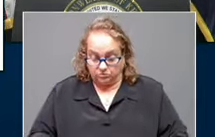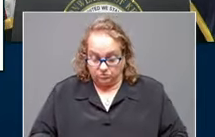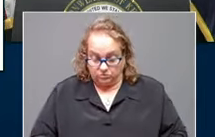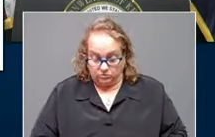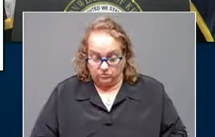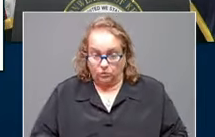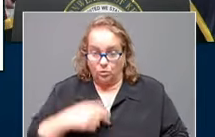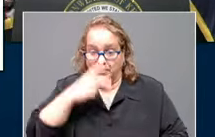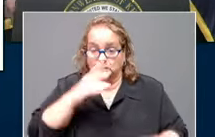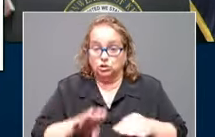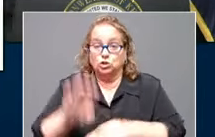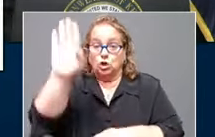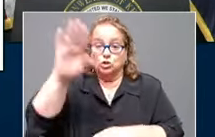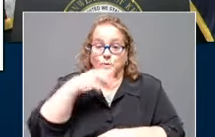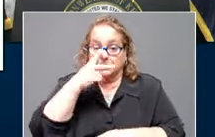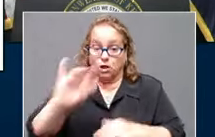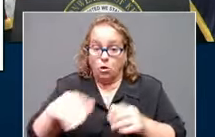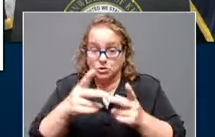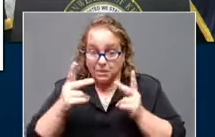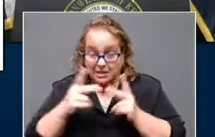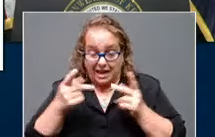or 10th, and I want to show you where that is.